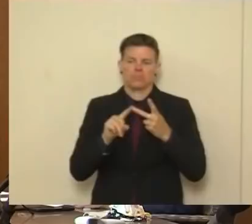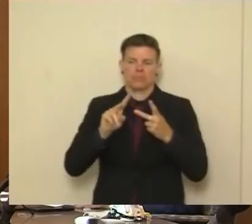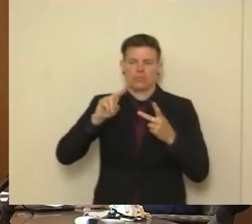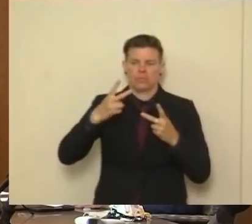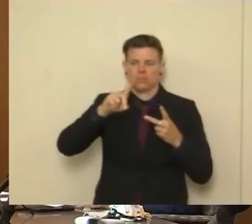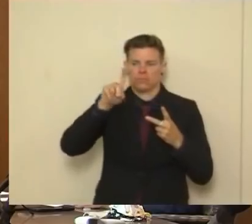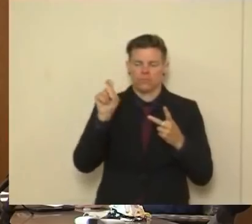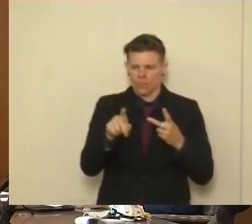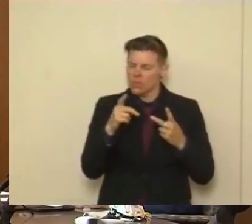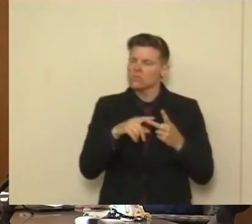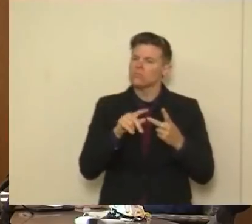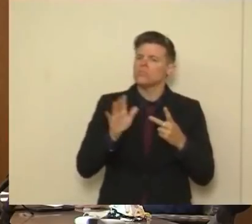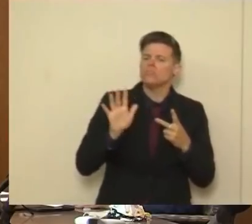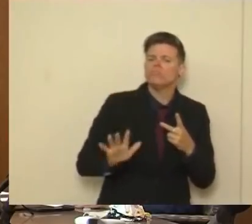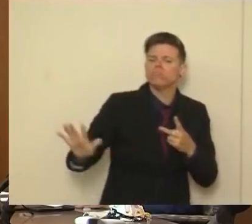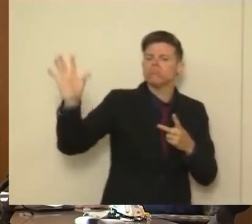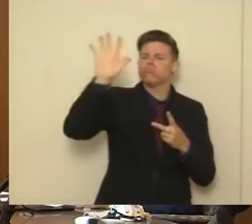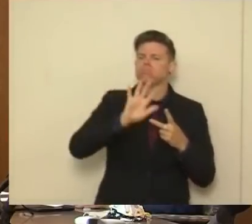nationwide of